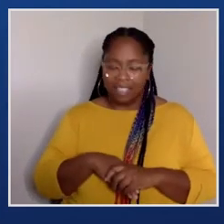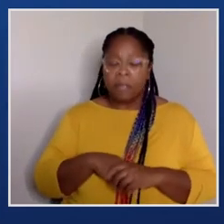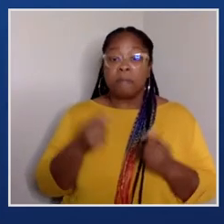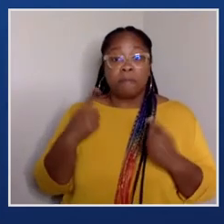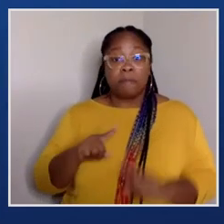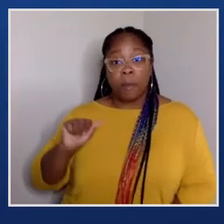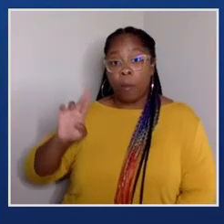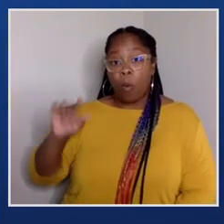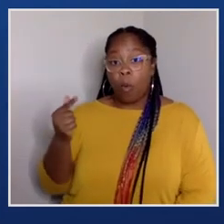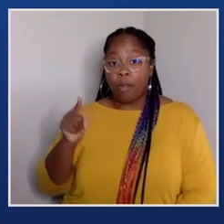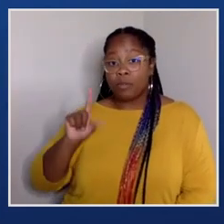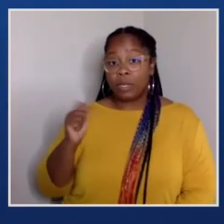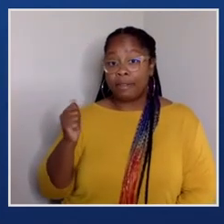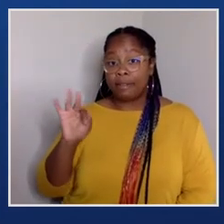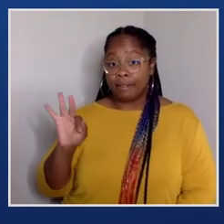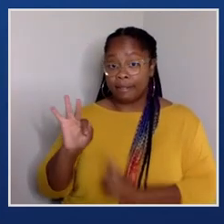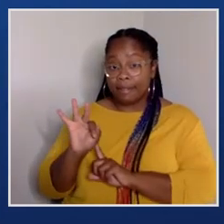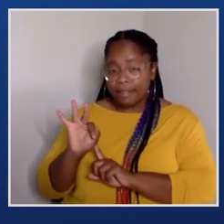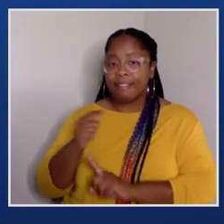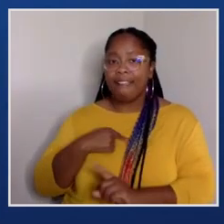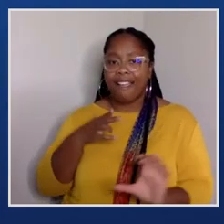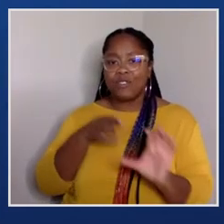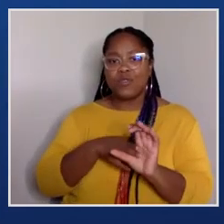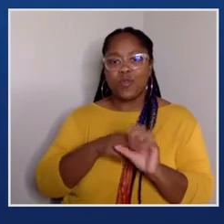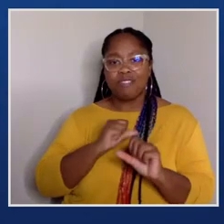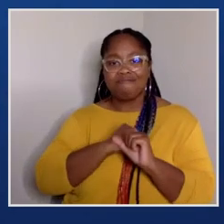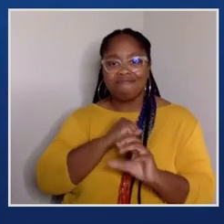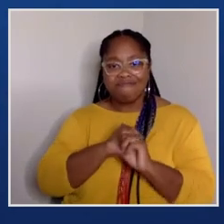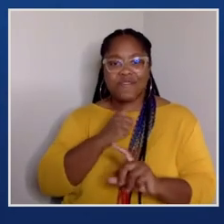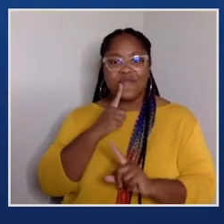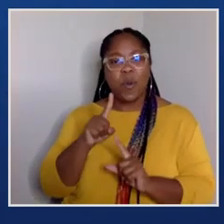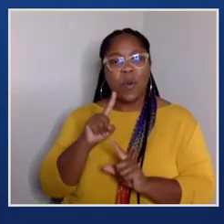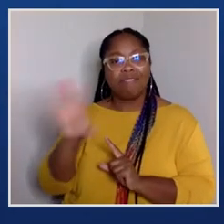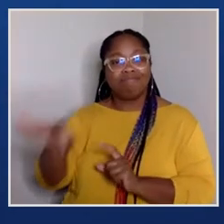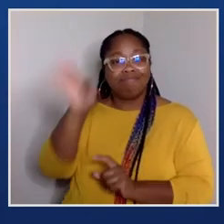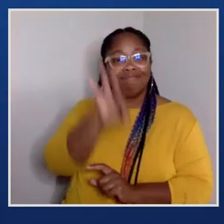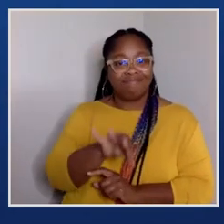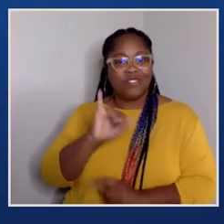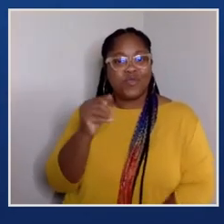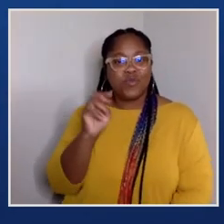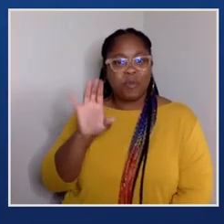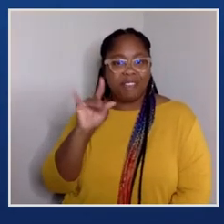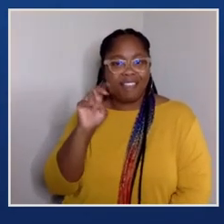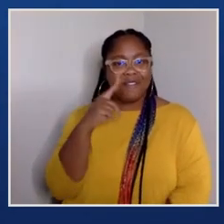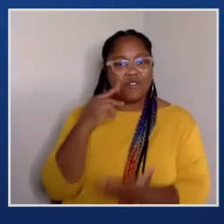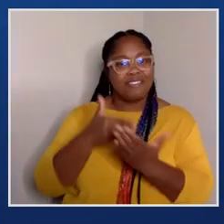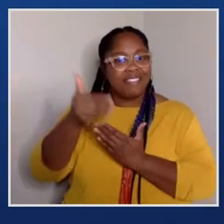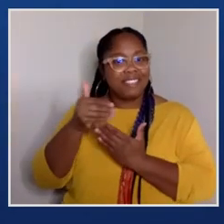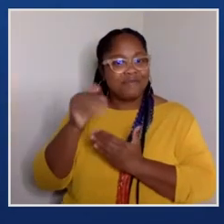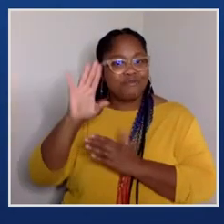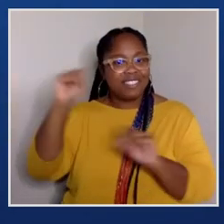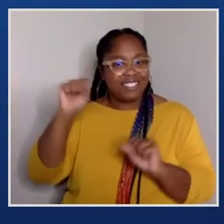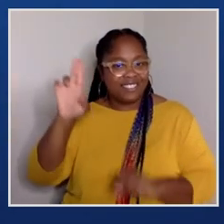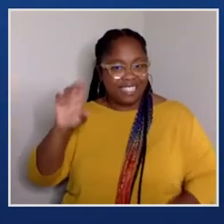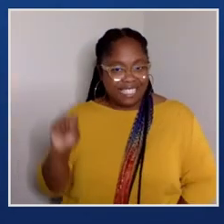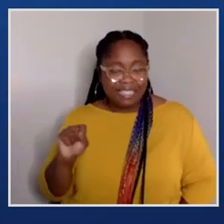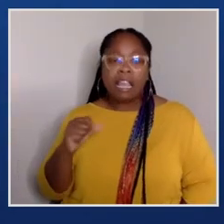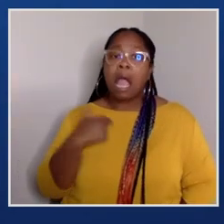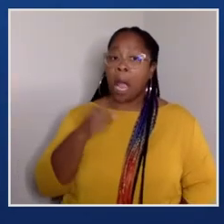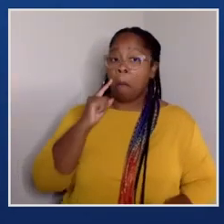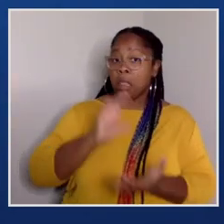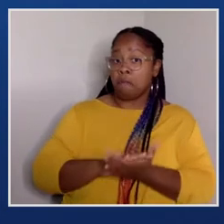August of 2019, I joined the campaign to elect Joe Biden as the next president of the United States. I believe that